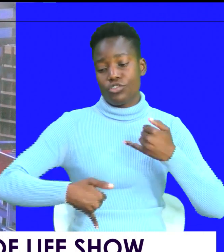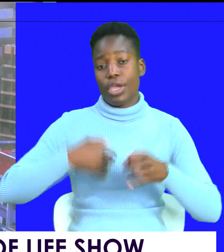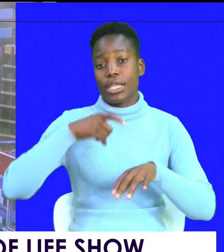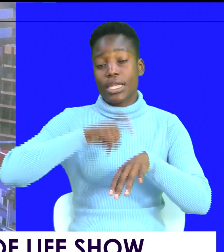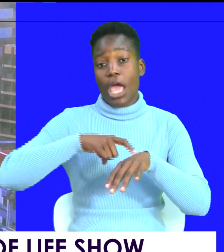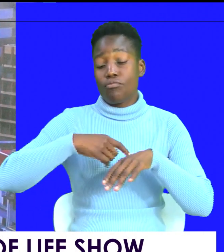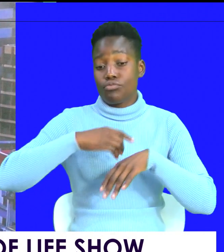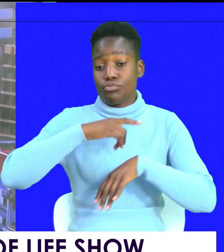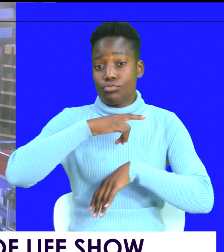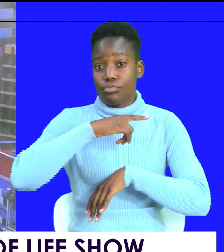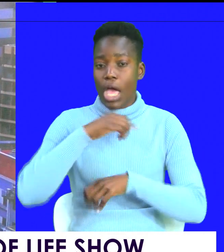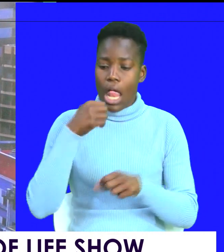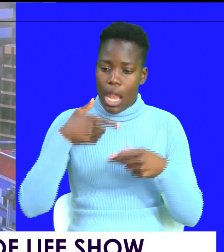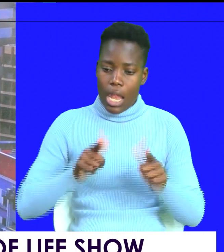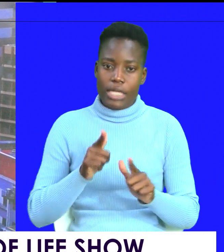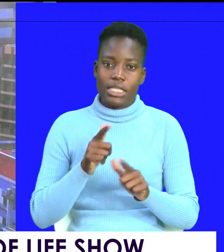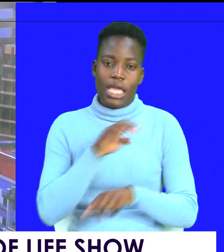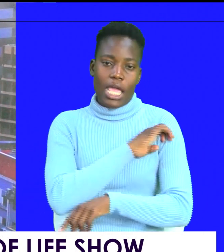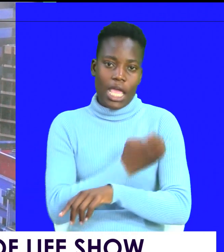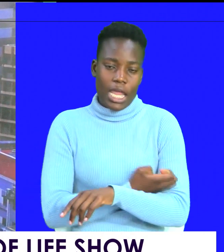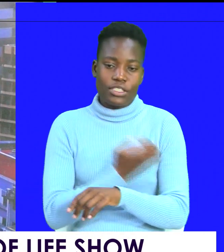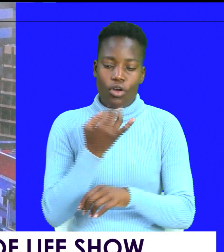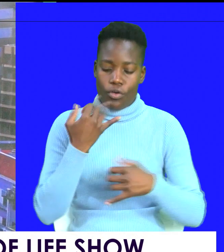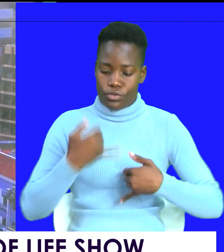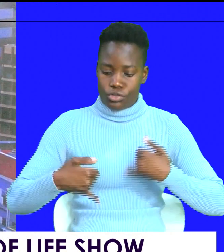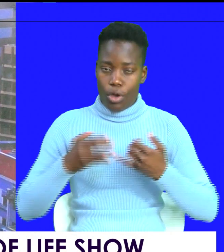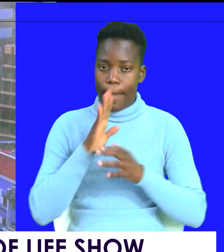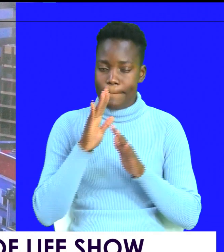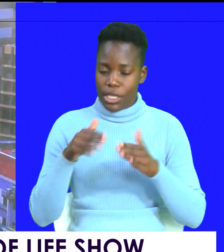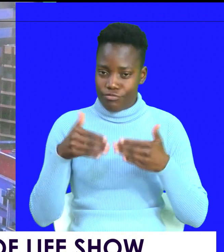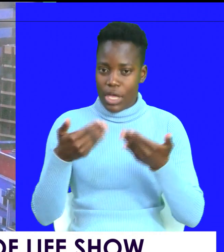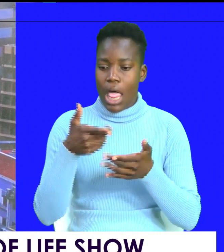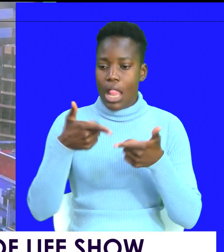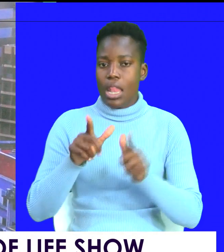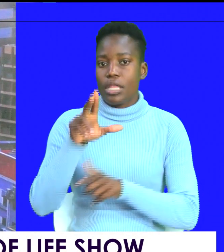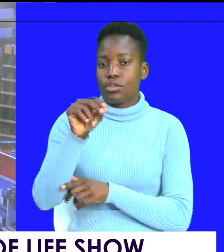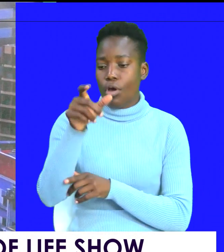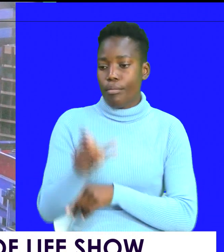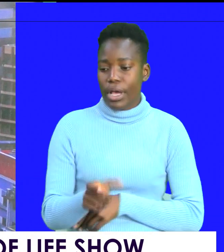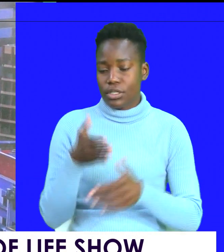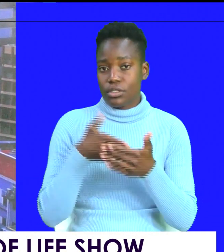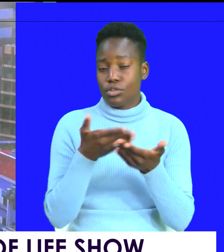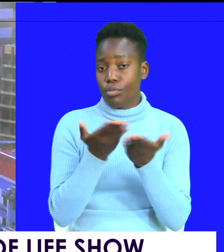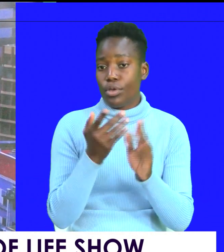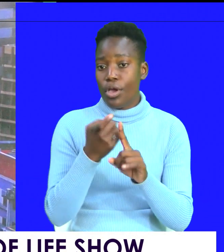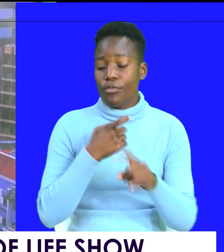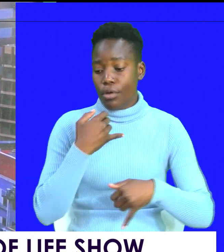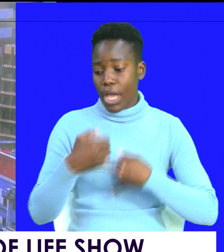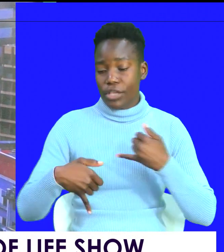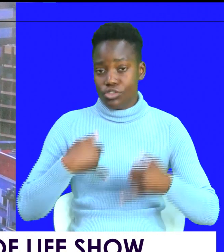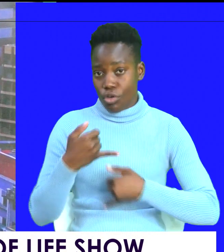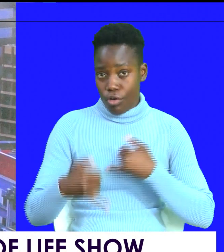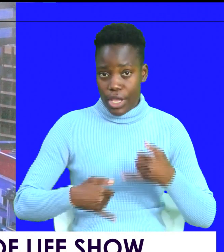it, let energy of joy be released. Let nobody stop you from enjoying what you've sweated